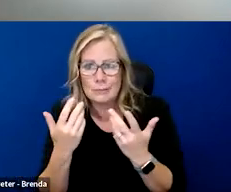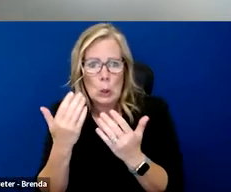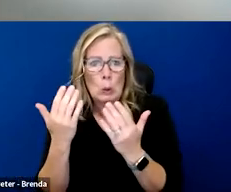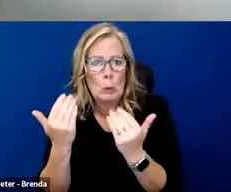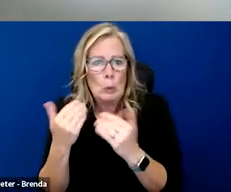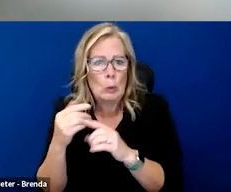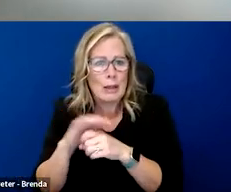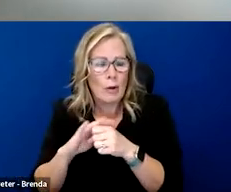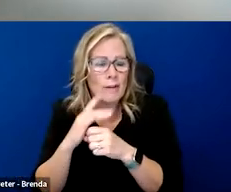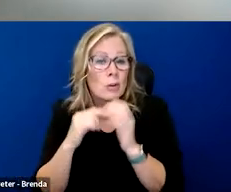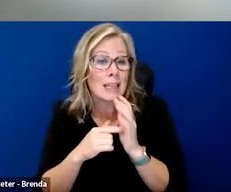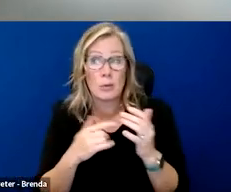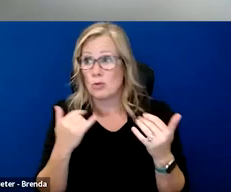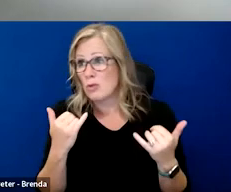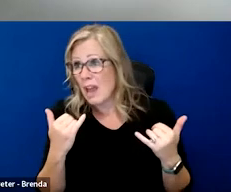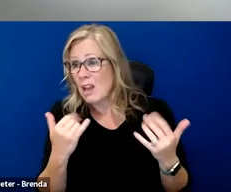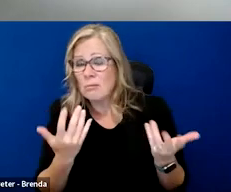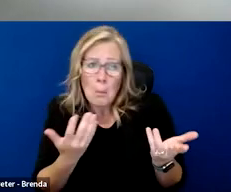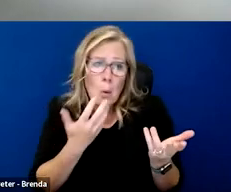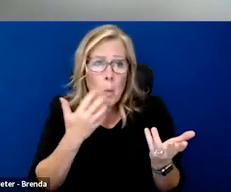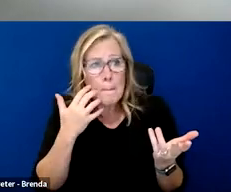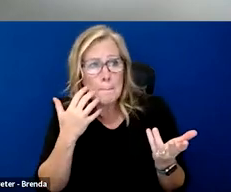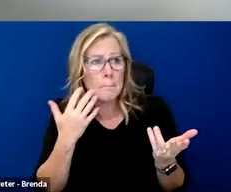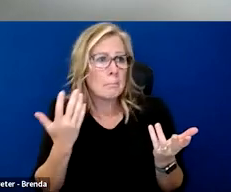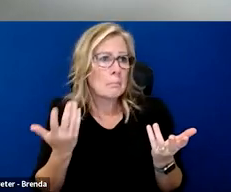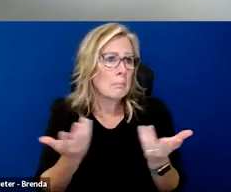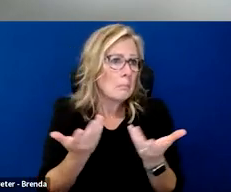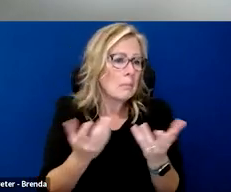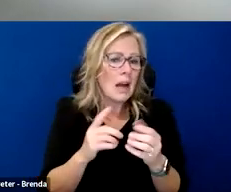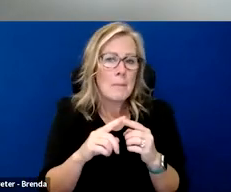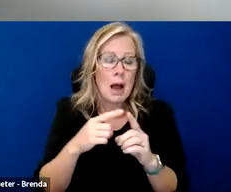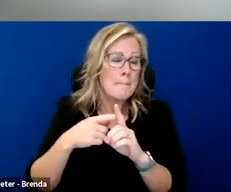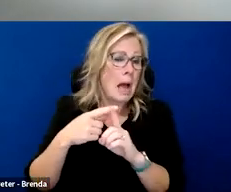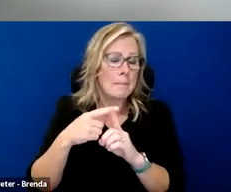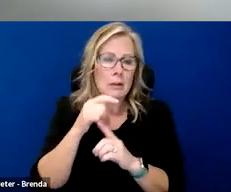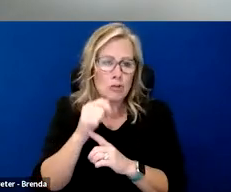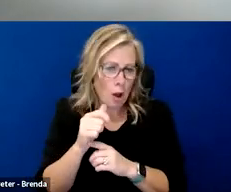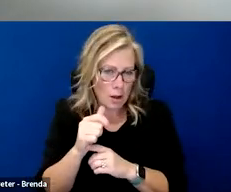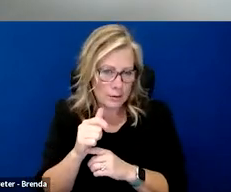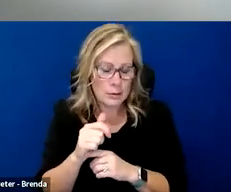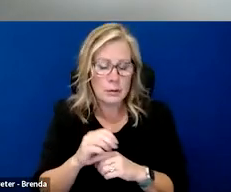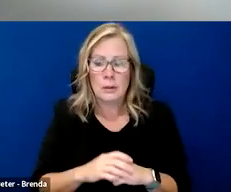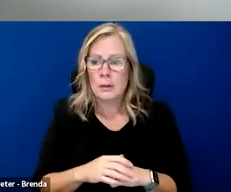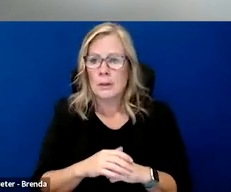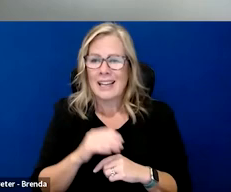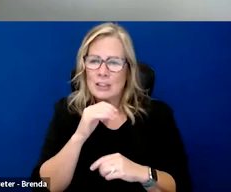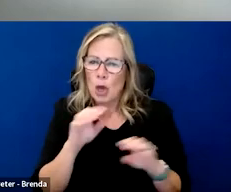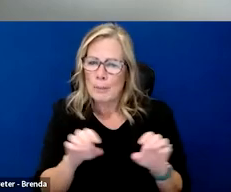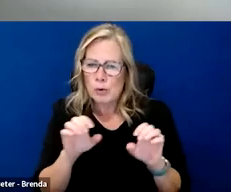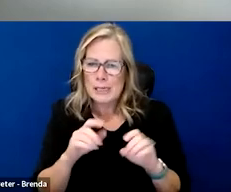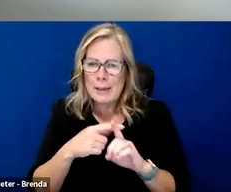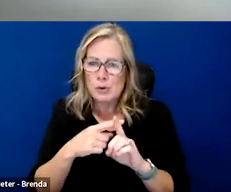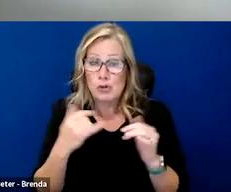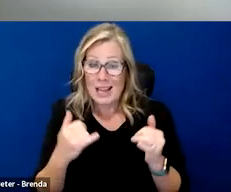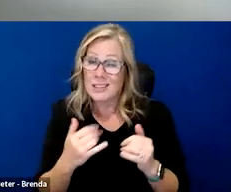days like today that are warm, but maybe not a heat warning or certainly not an extreme heat emergency, it's a good time